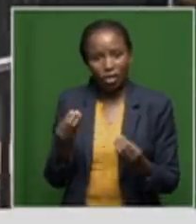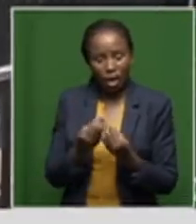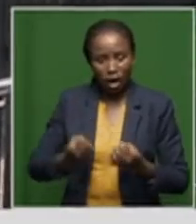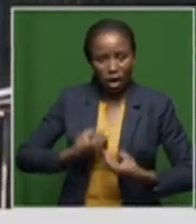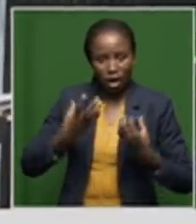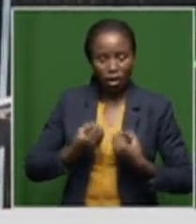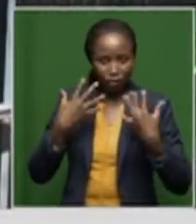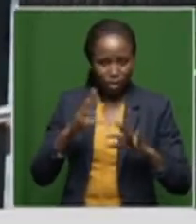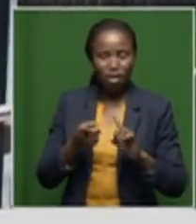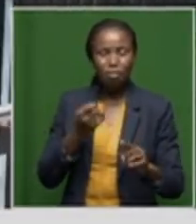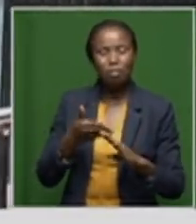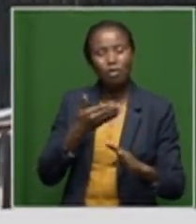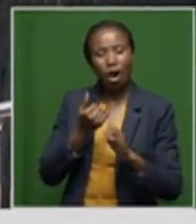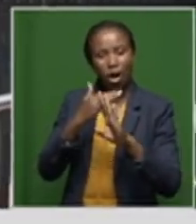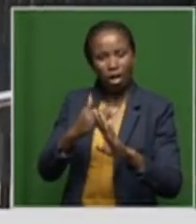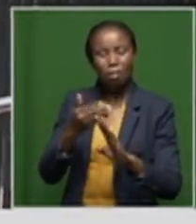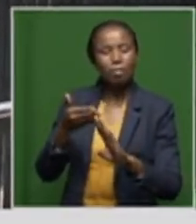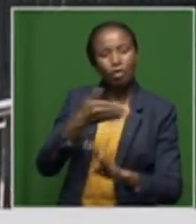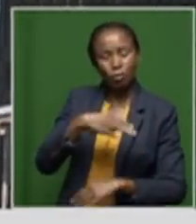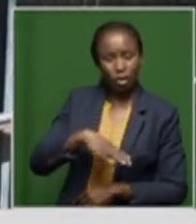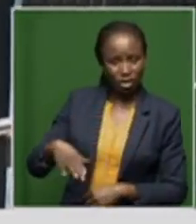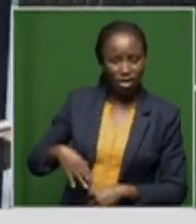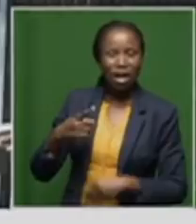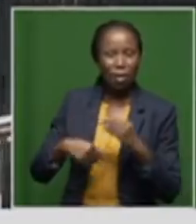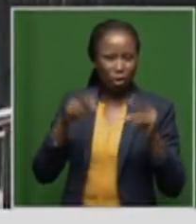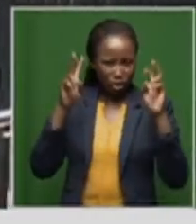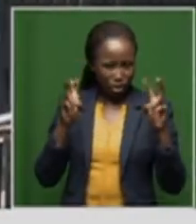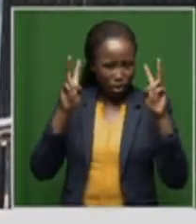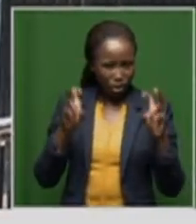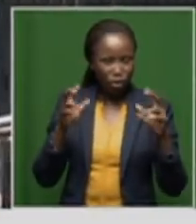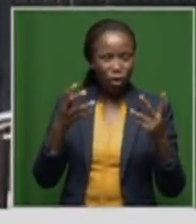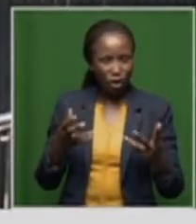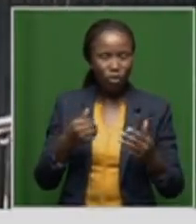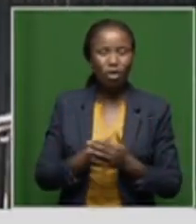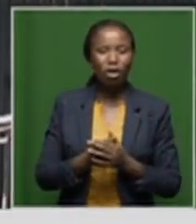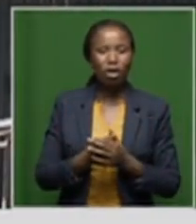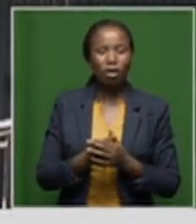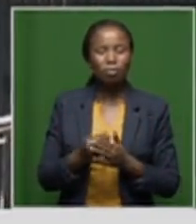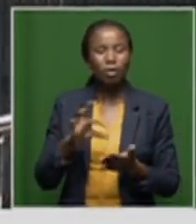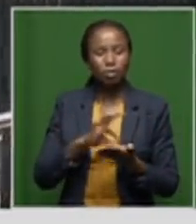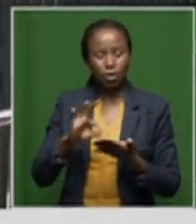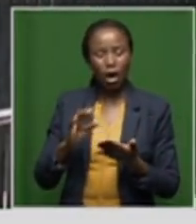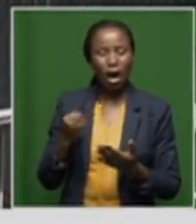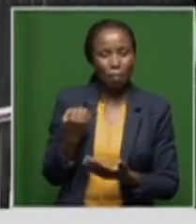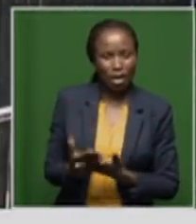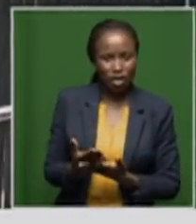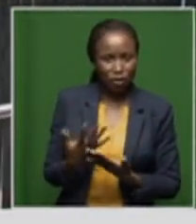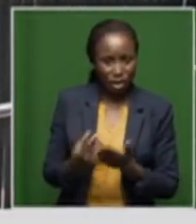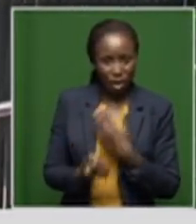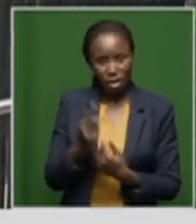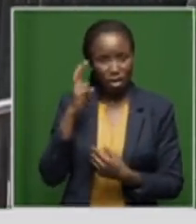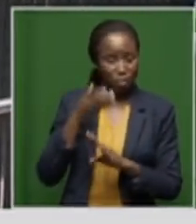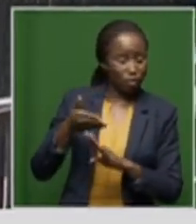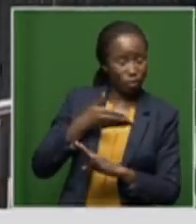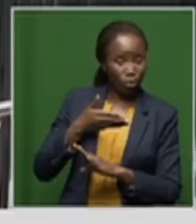raised by the defense of the former president when it comes to the issue of the recusal application, which has been heard just a few